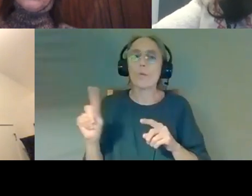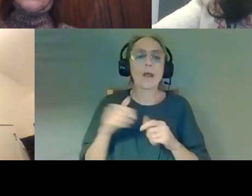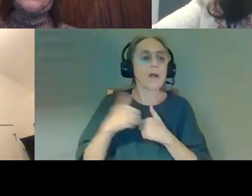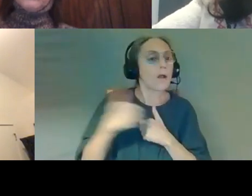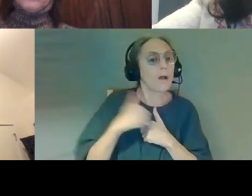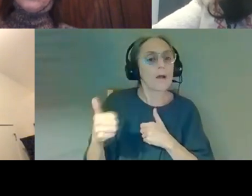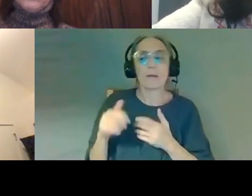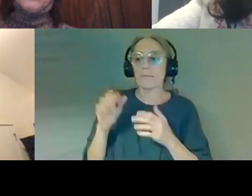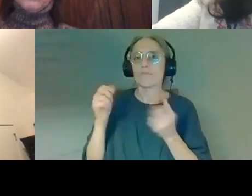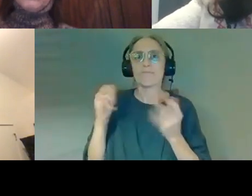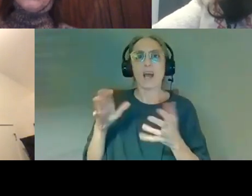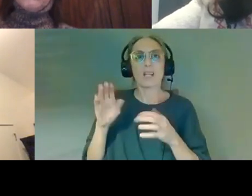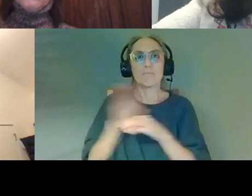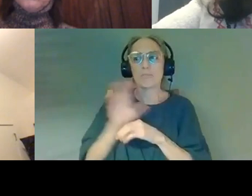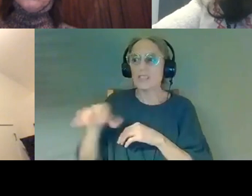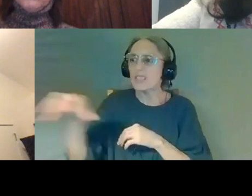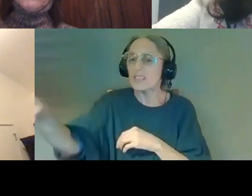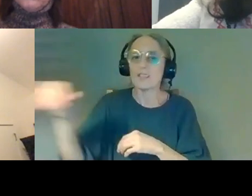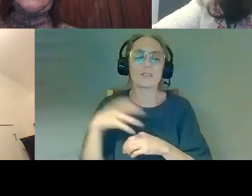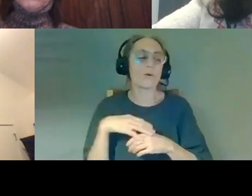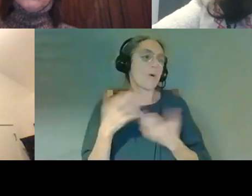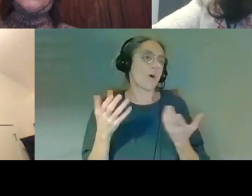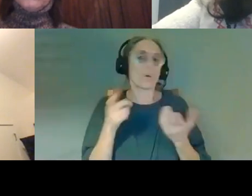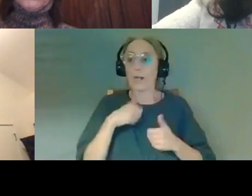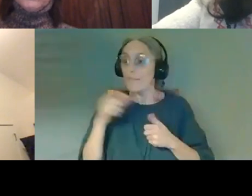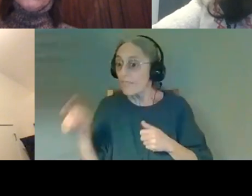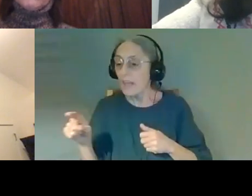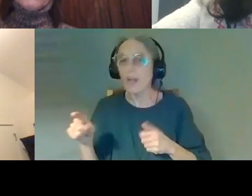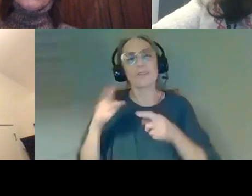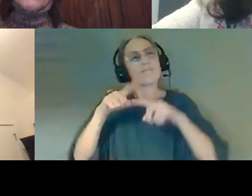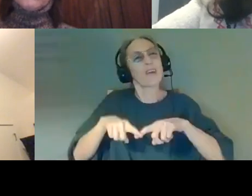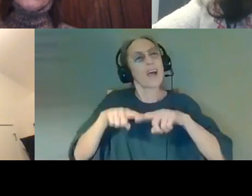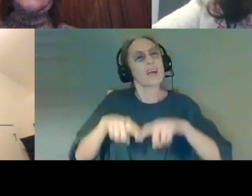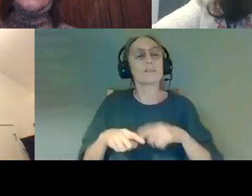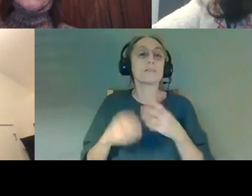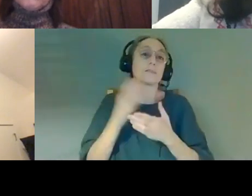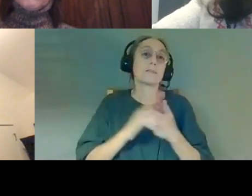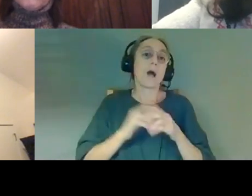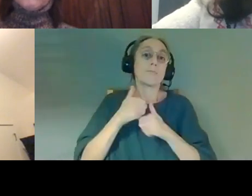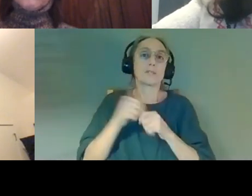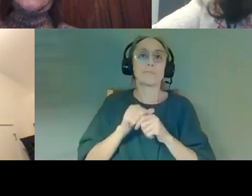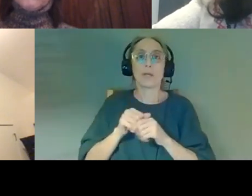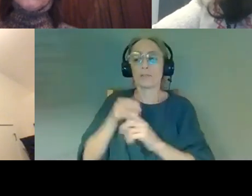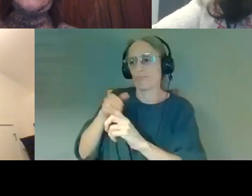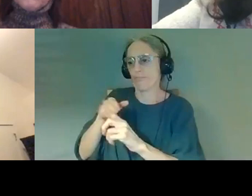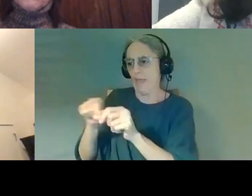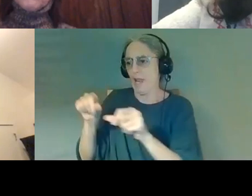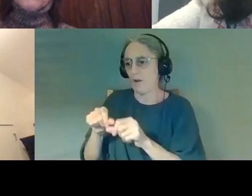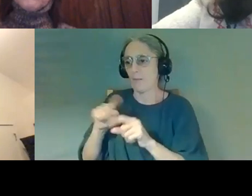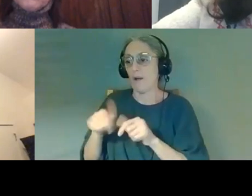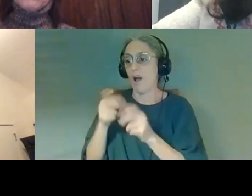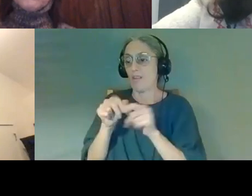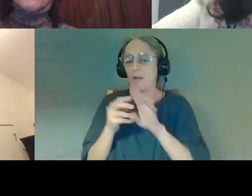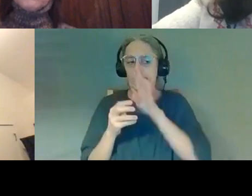maybe, you know, giving more to that system. But the areas that maybe have the least access to some of the things we're talking